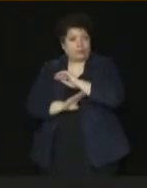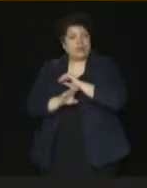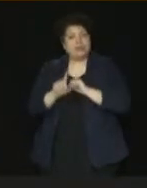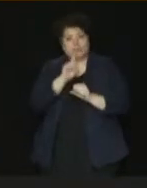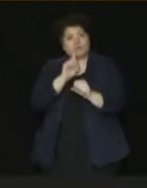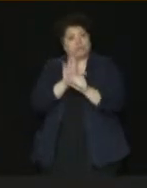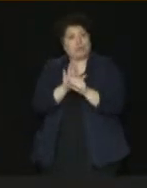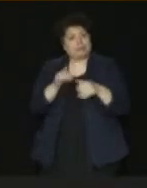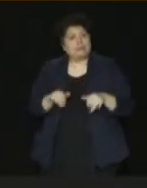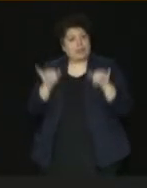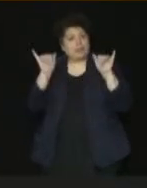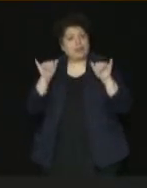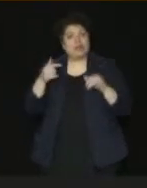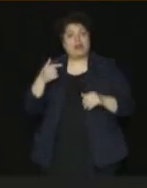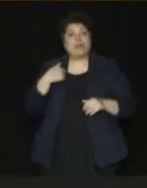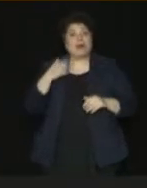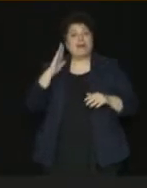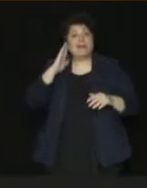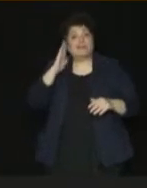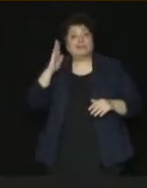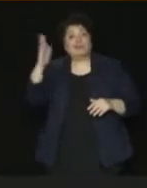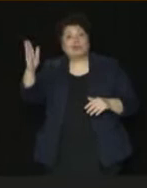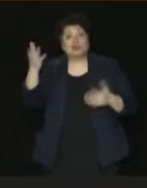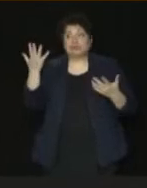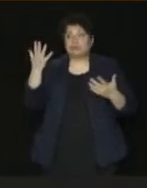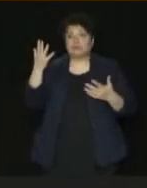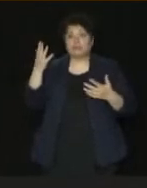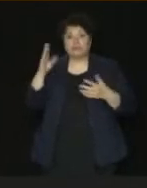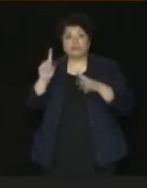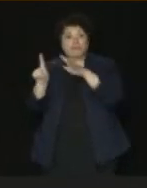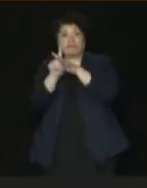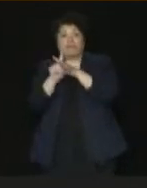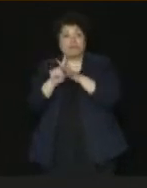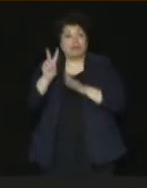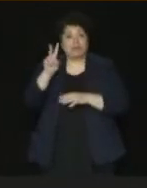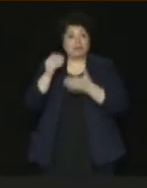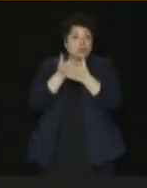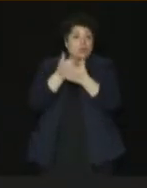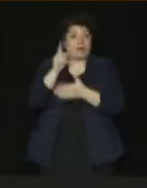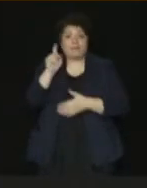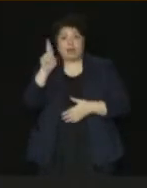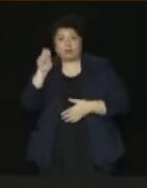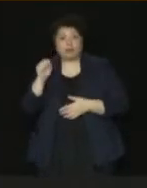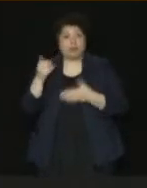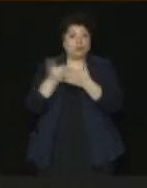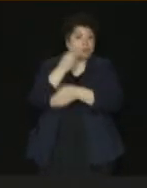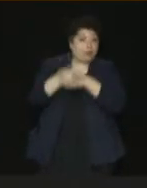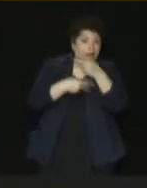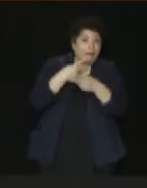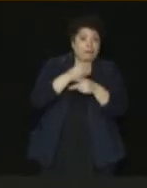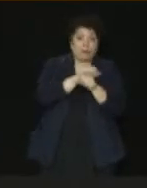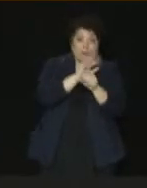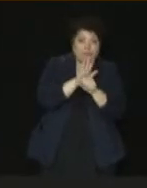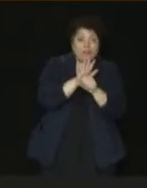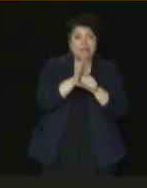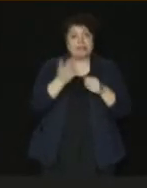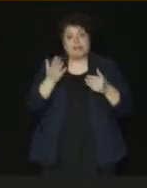don't know what may happen next year or in the years to come. There are new variants. There will still be